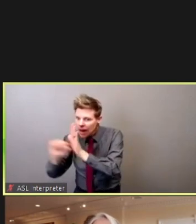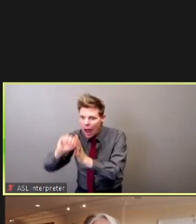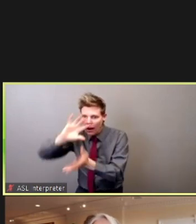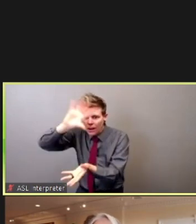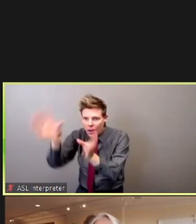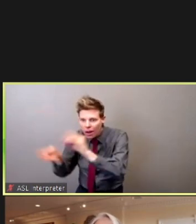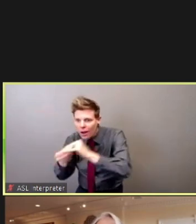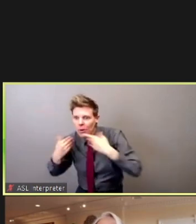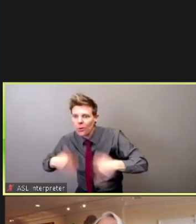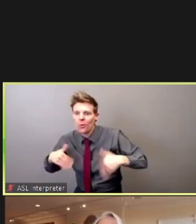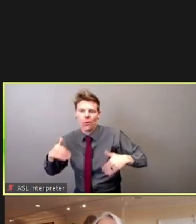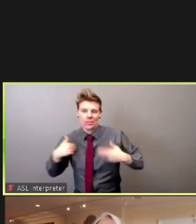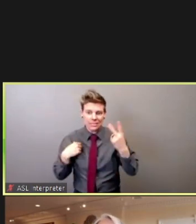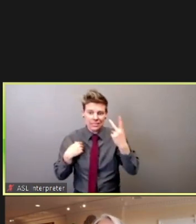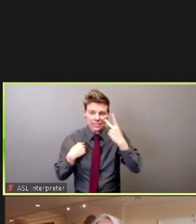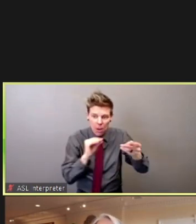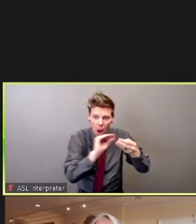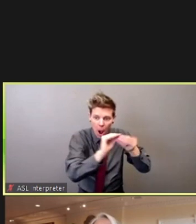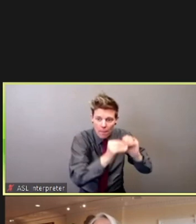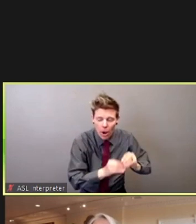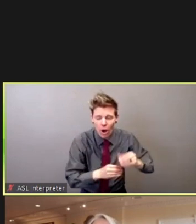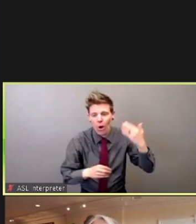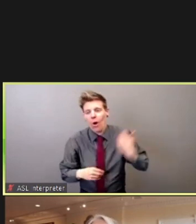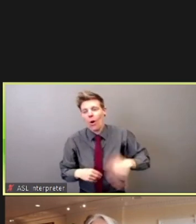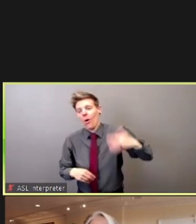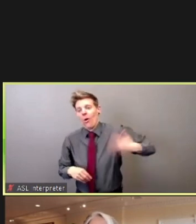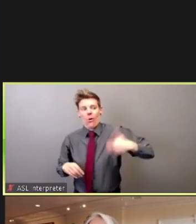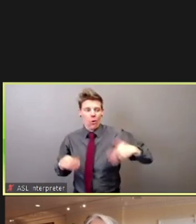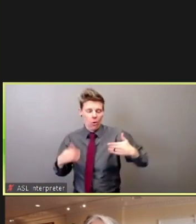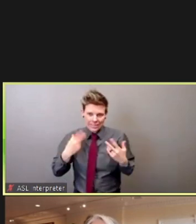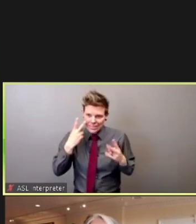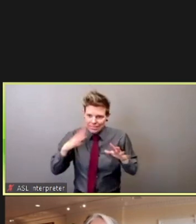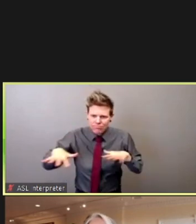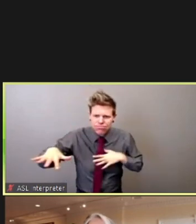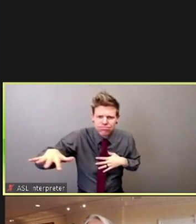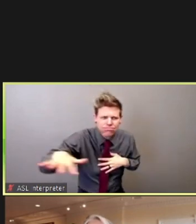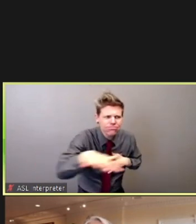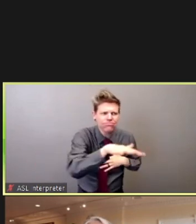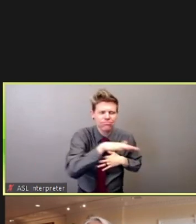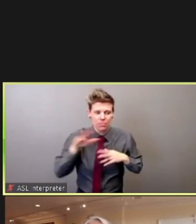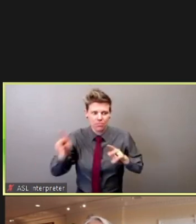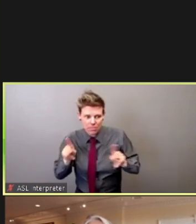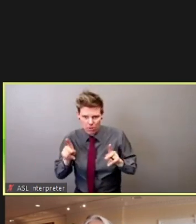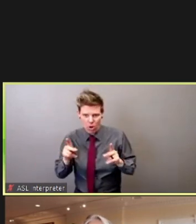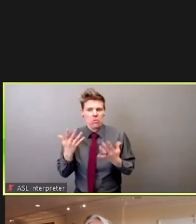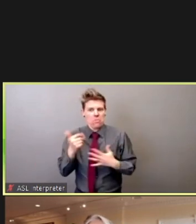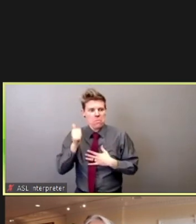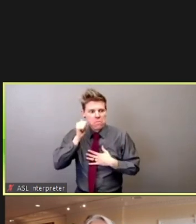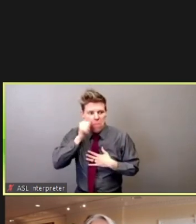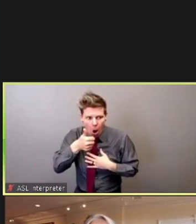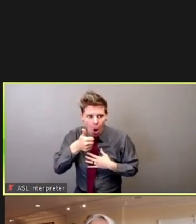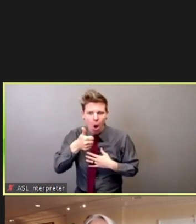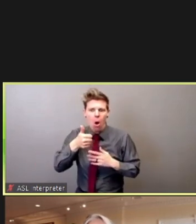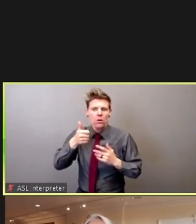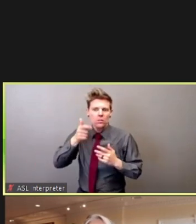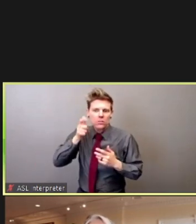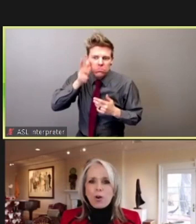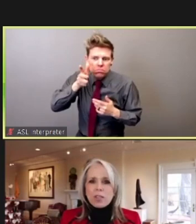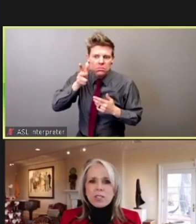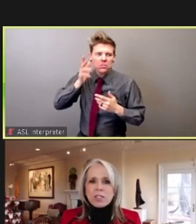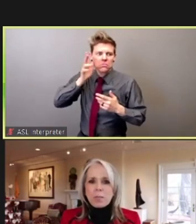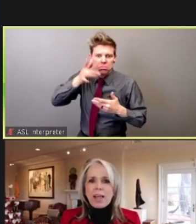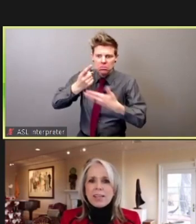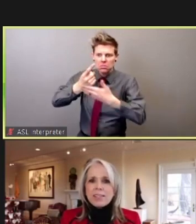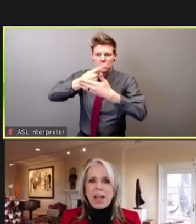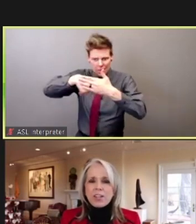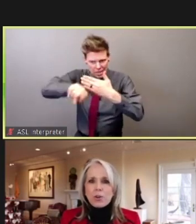collective efforts will win the day tomorrow and the next day and the next day. All right, I do believe now, Nora, this